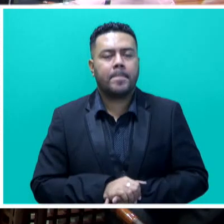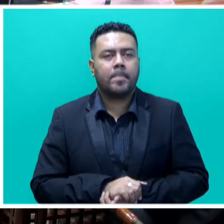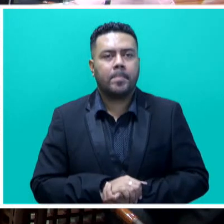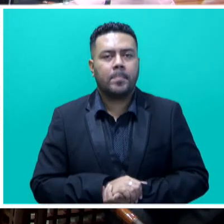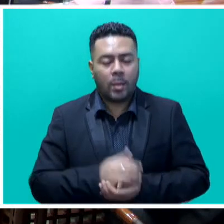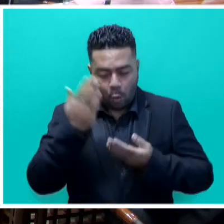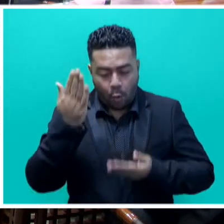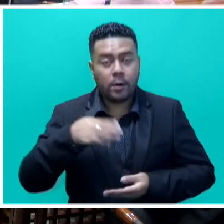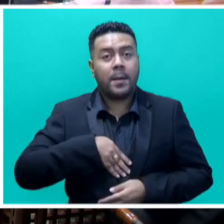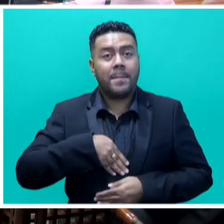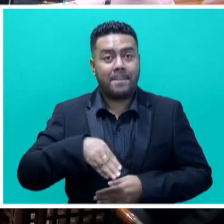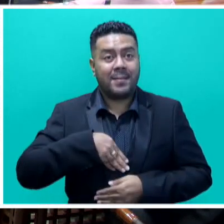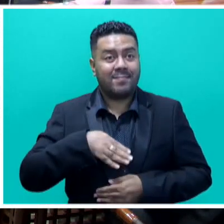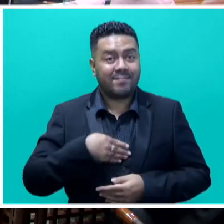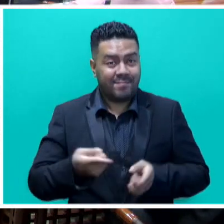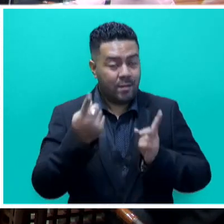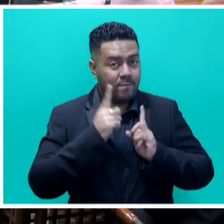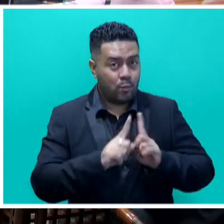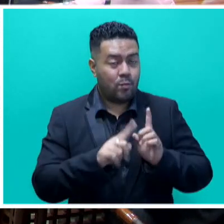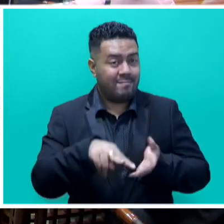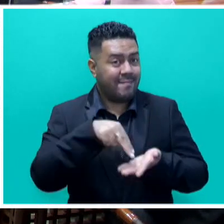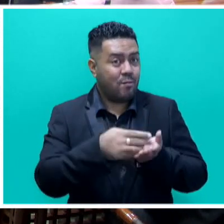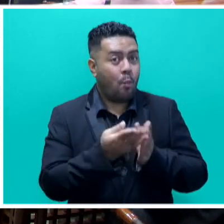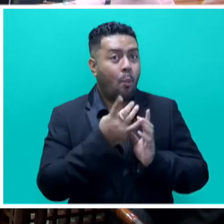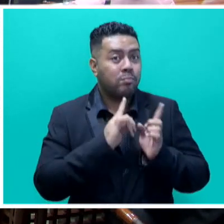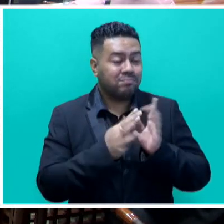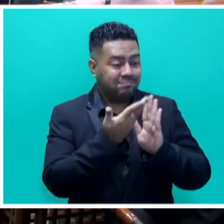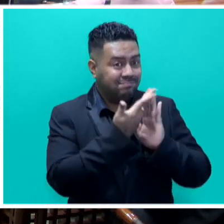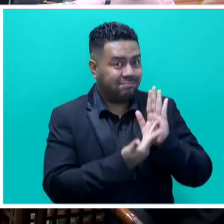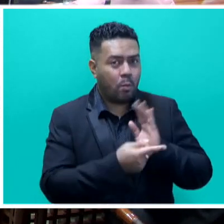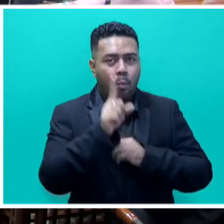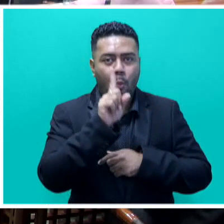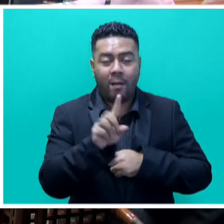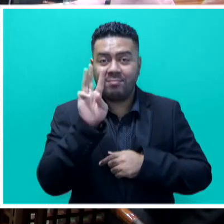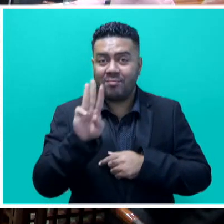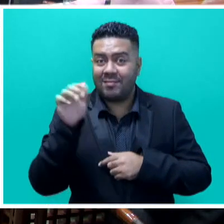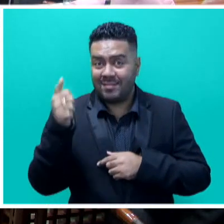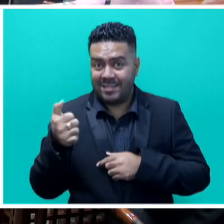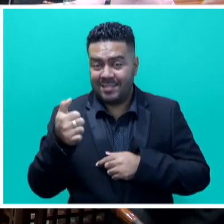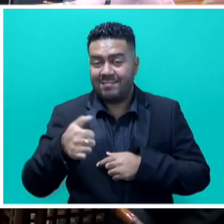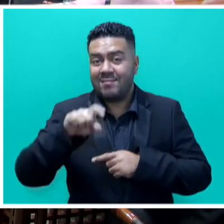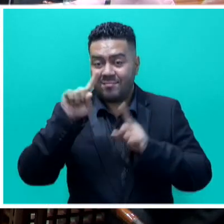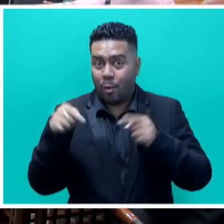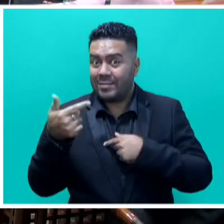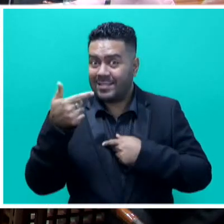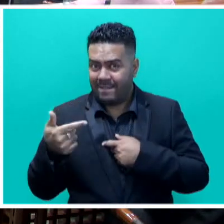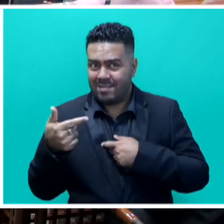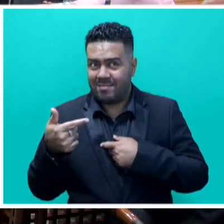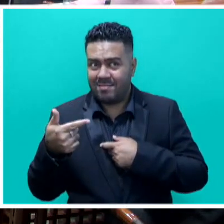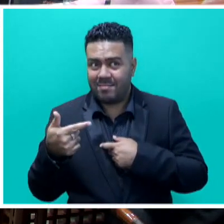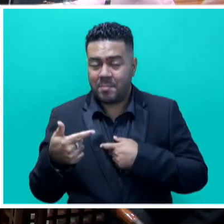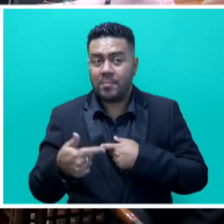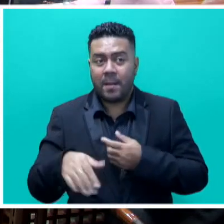Honorable members, in accordance with Standing Orders 136, Clause 7, the